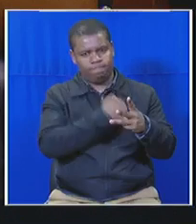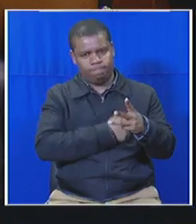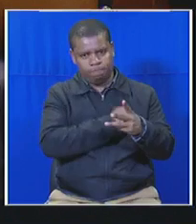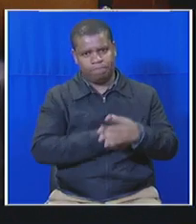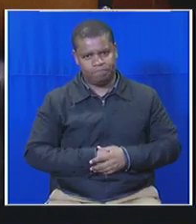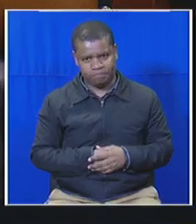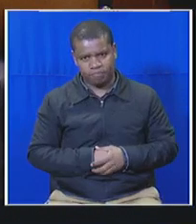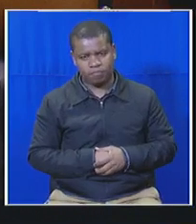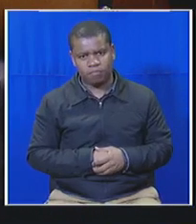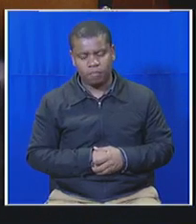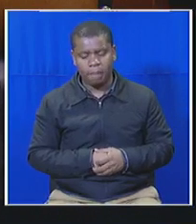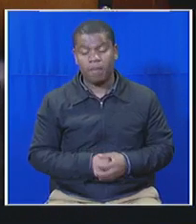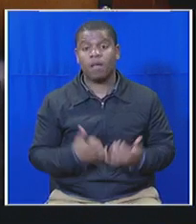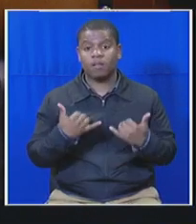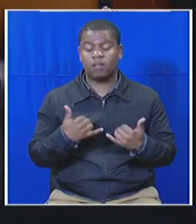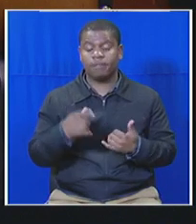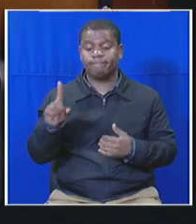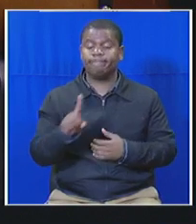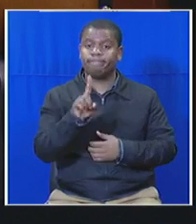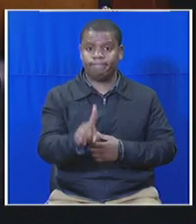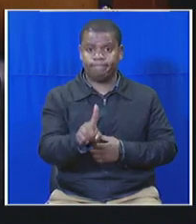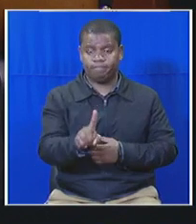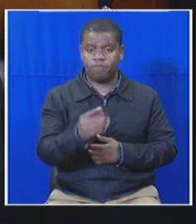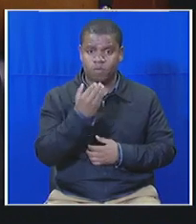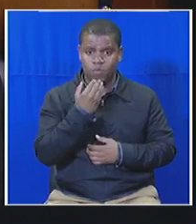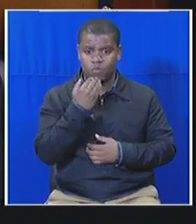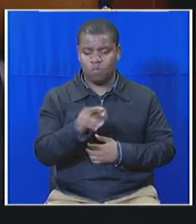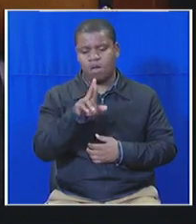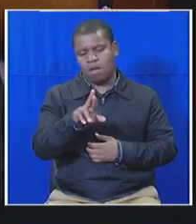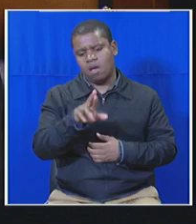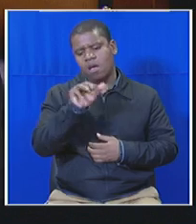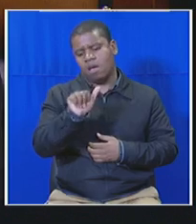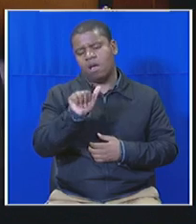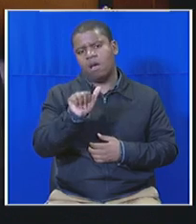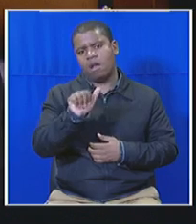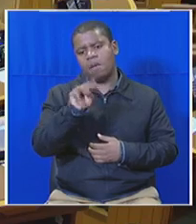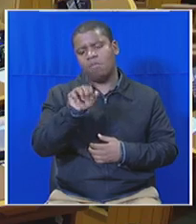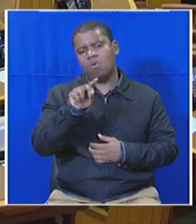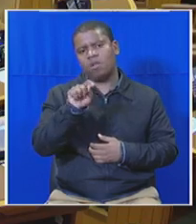I now call on the Honorable Rabutabi.